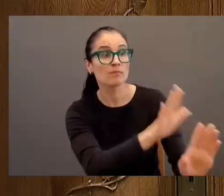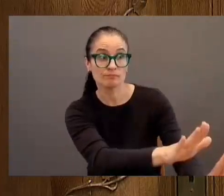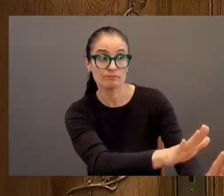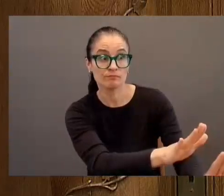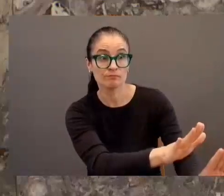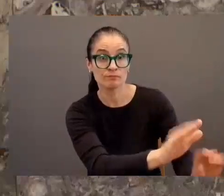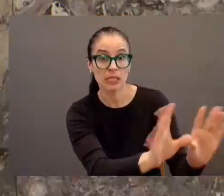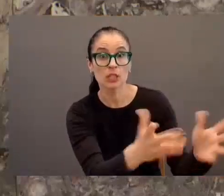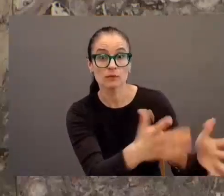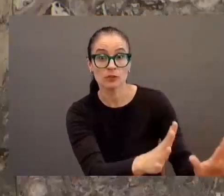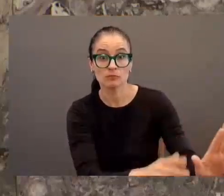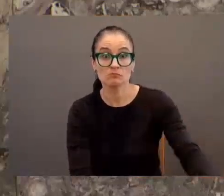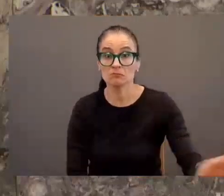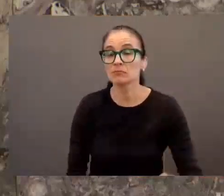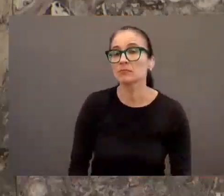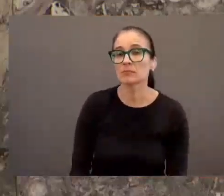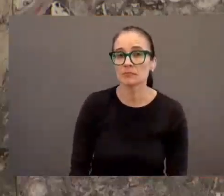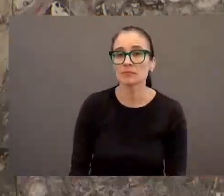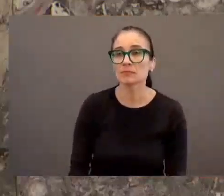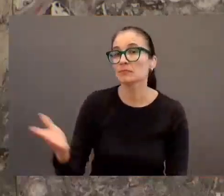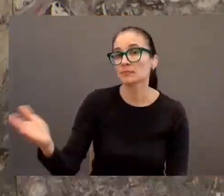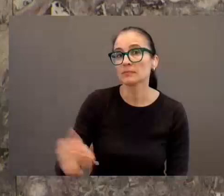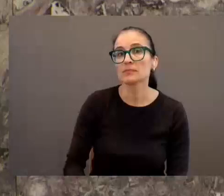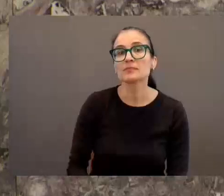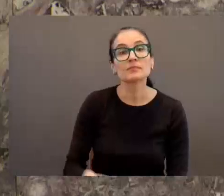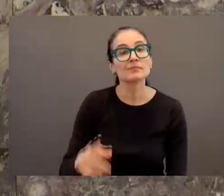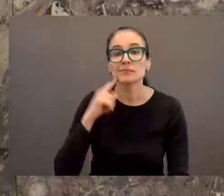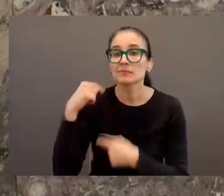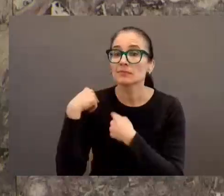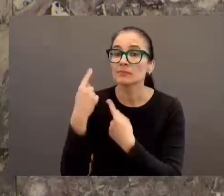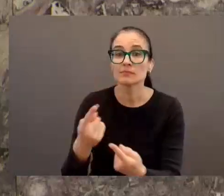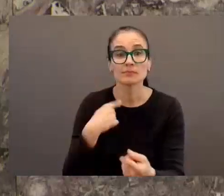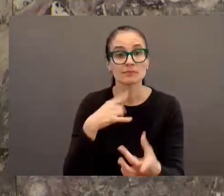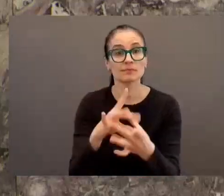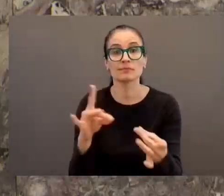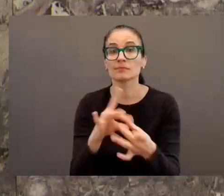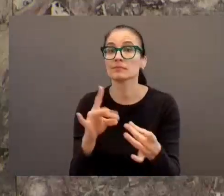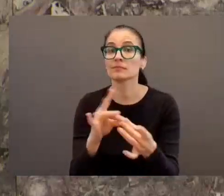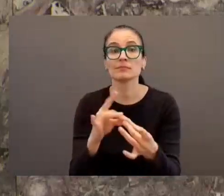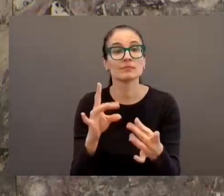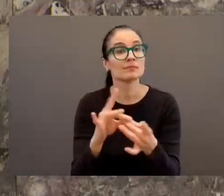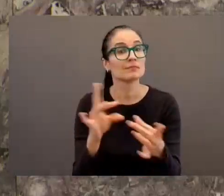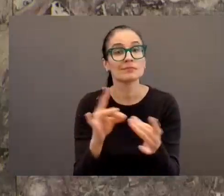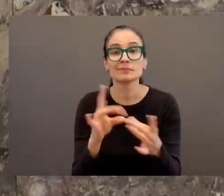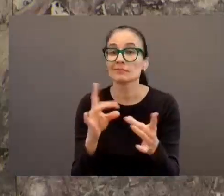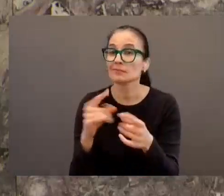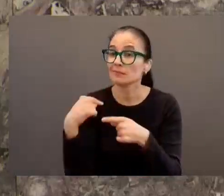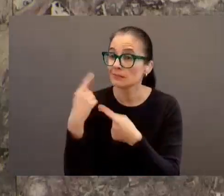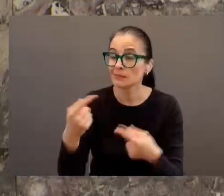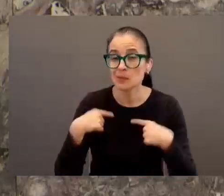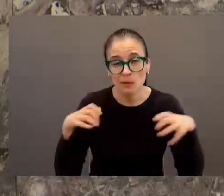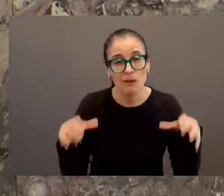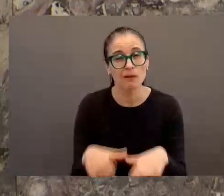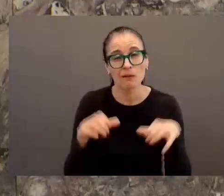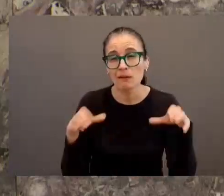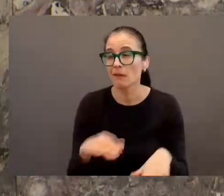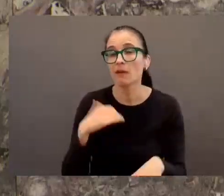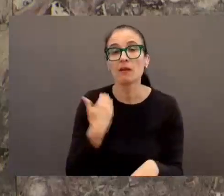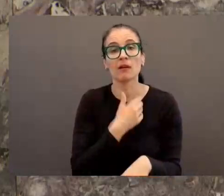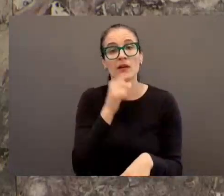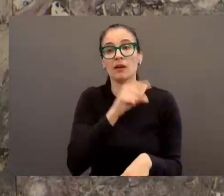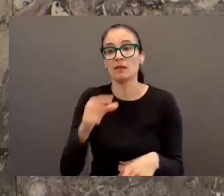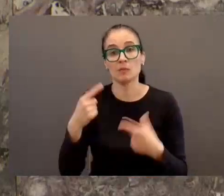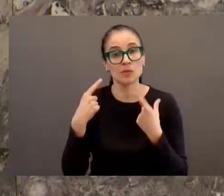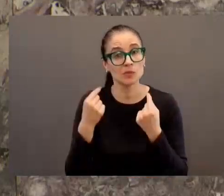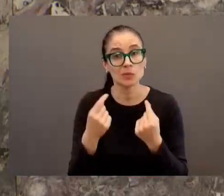entire session, I have been standing up and talking about all the actions our government is taking to strengthen our